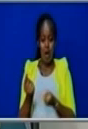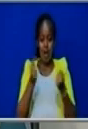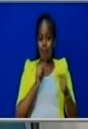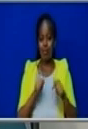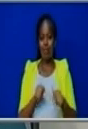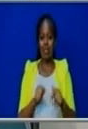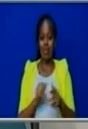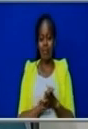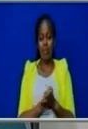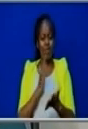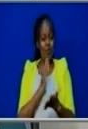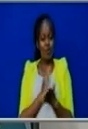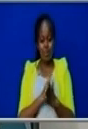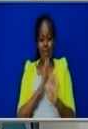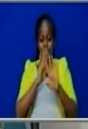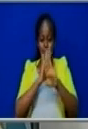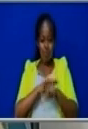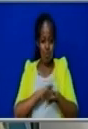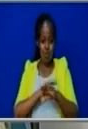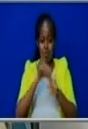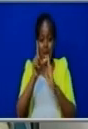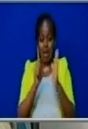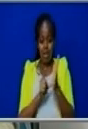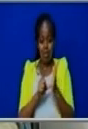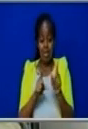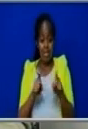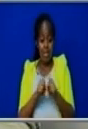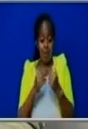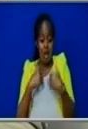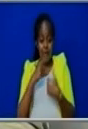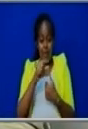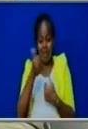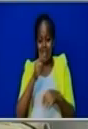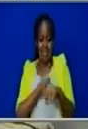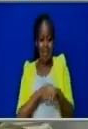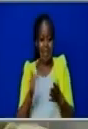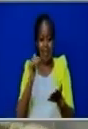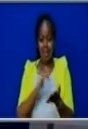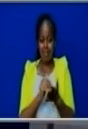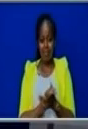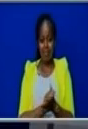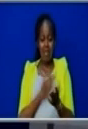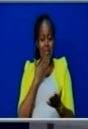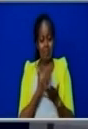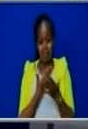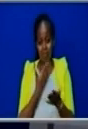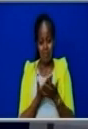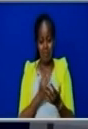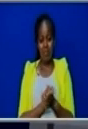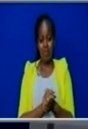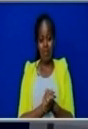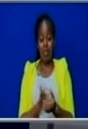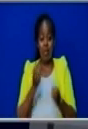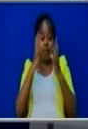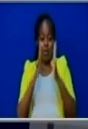Much welcome. It has been wonderful to host you here, and we will have you another time again. Definitely. I appreciate. Well,